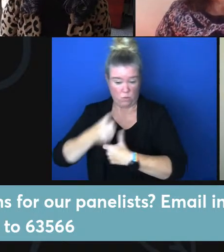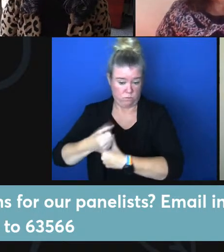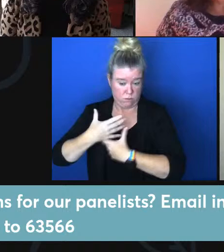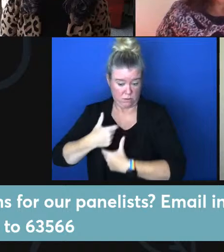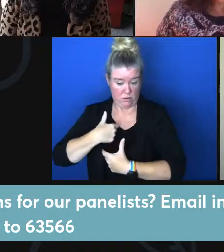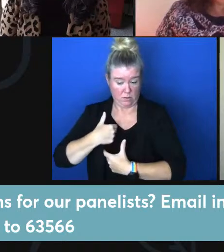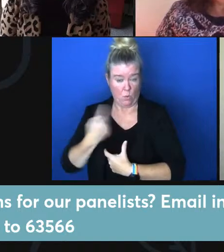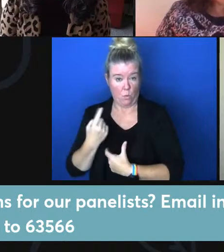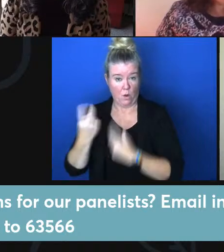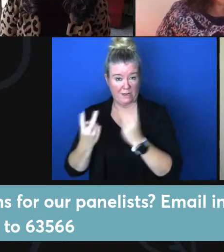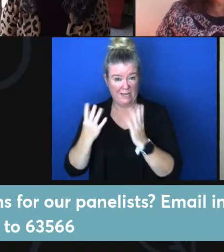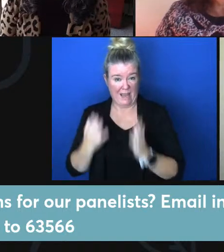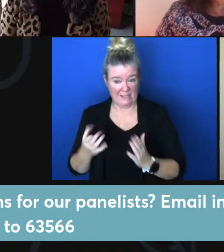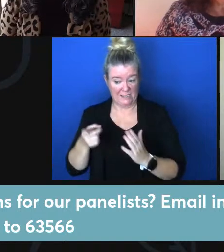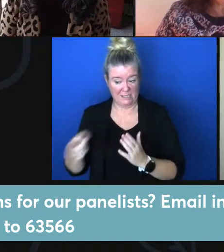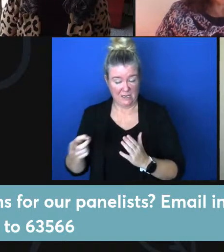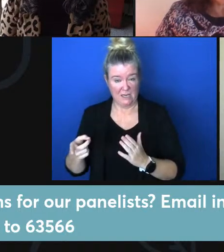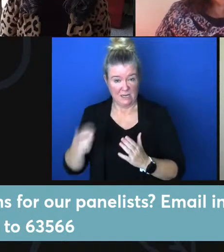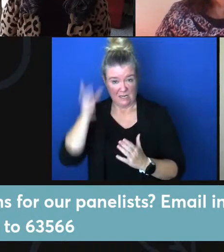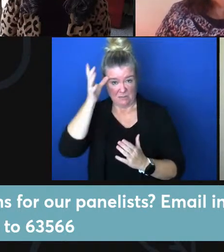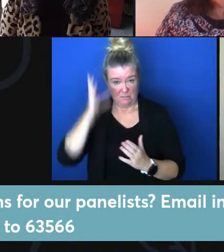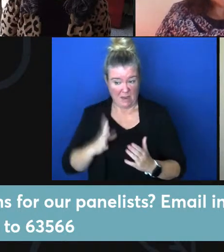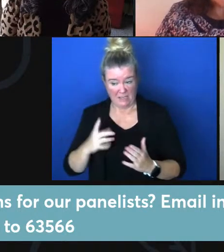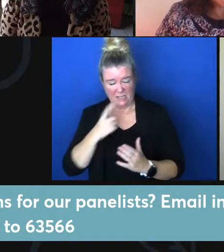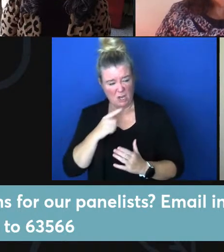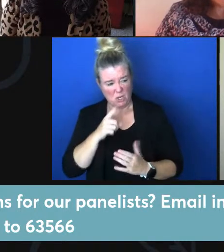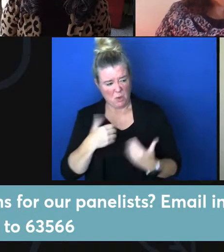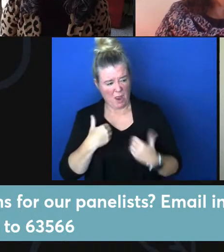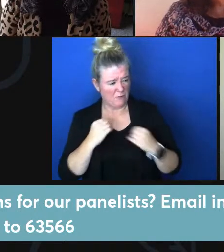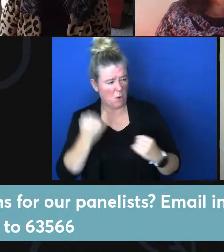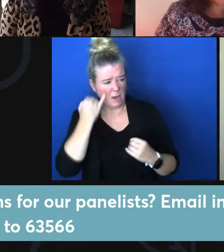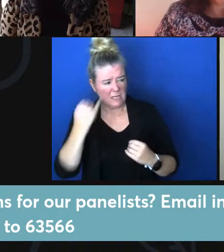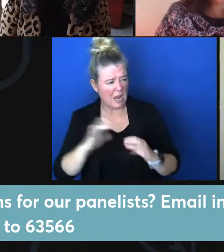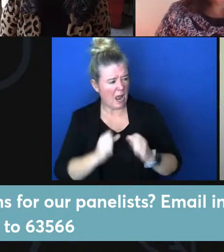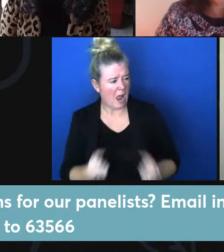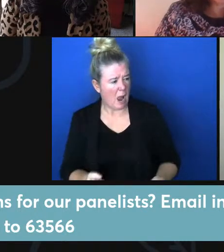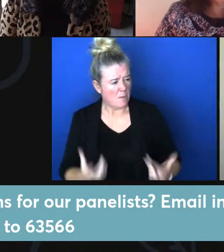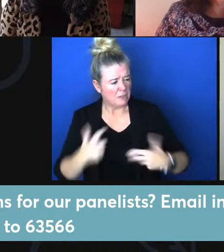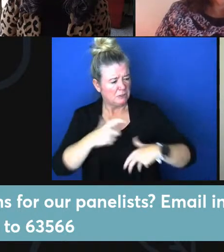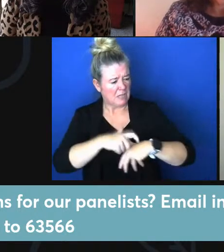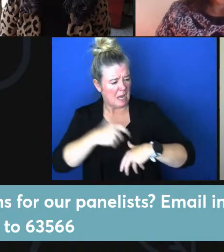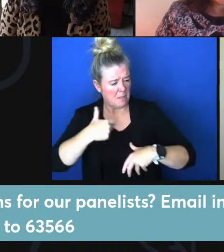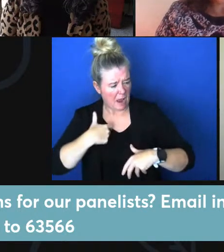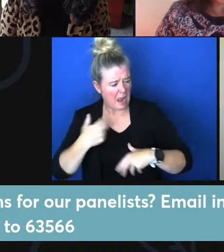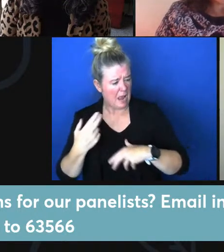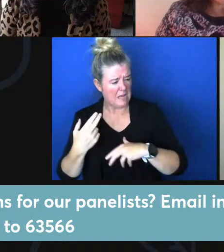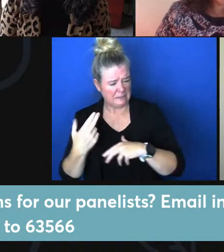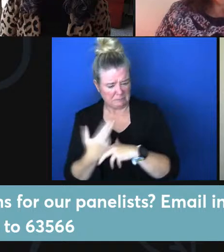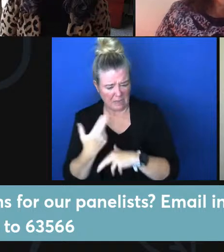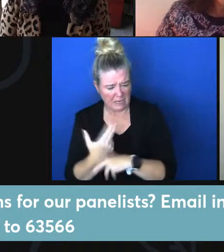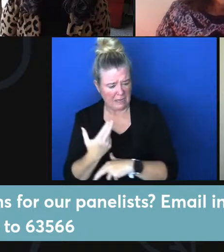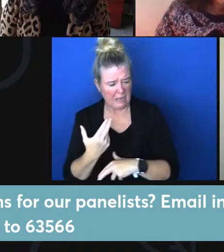one of the guests that was staying there, who was like, "You have no idea how much time I spent at